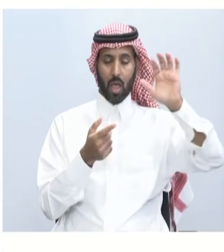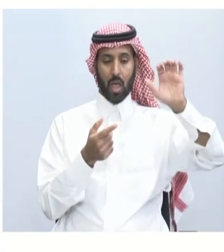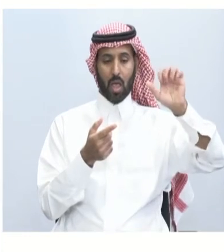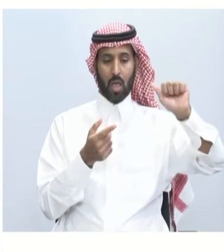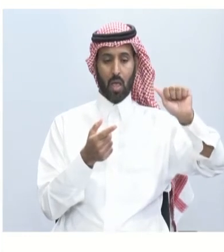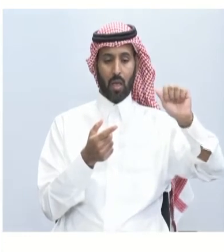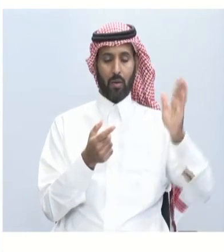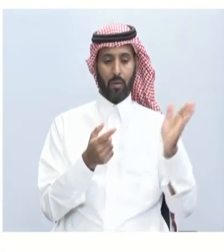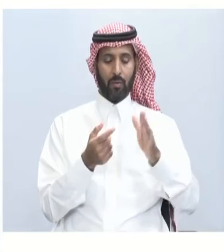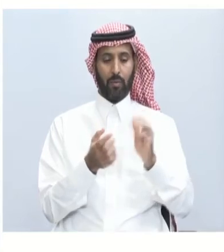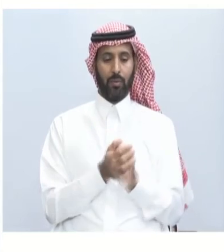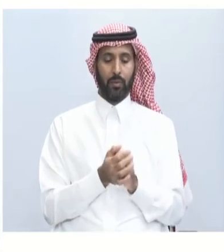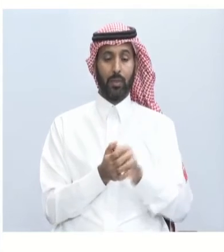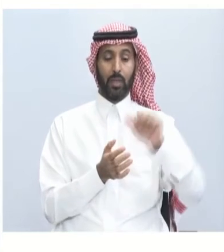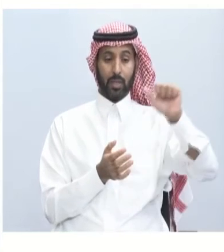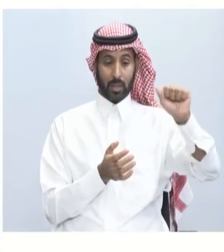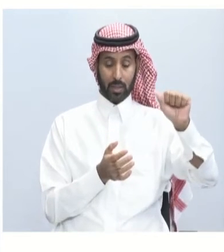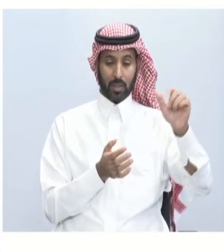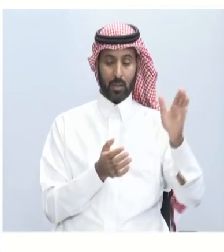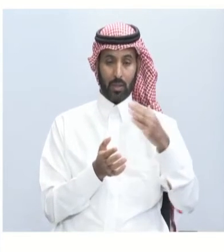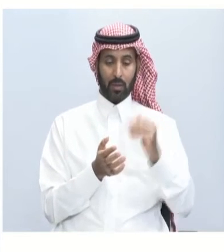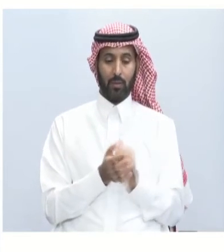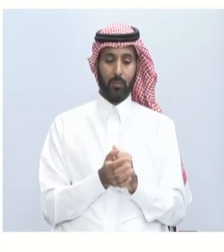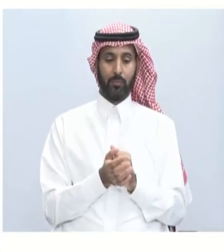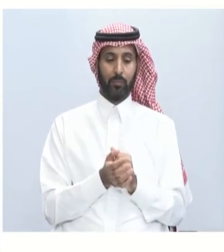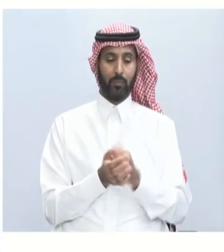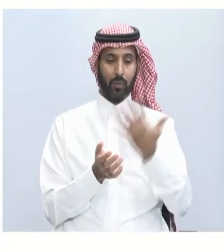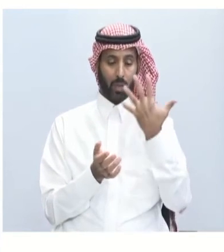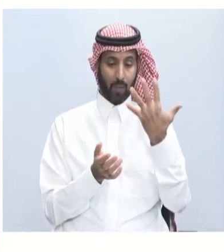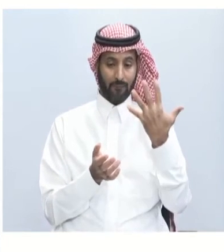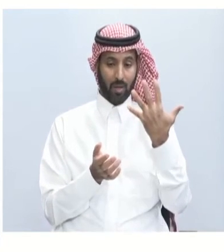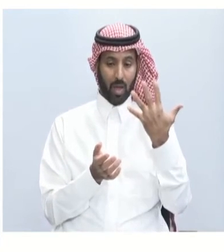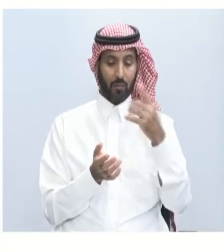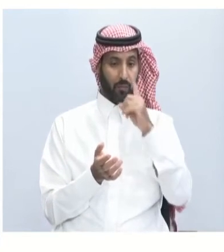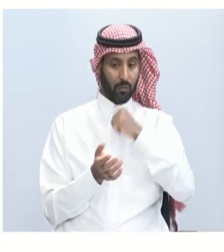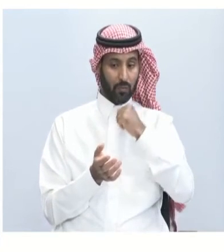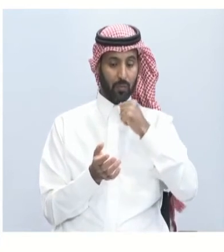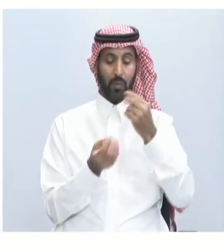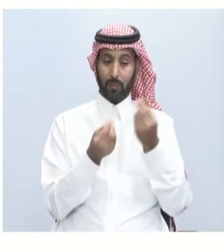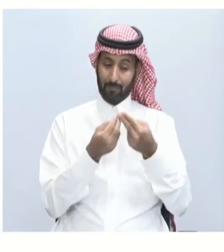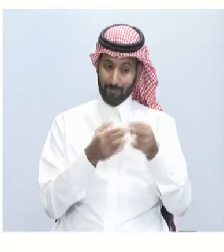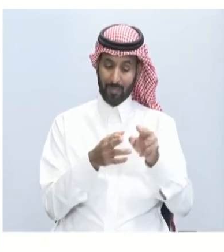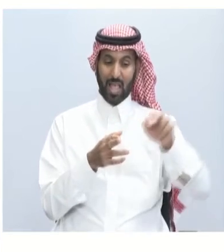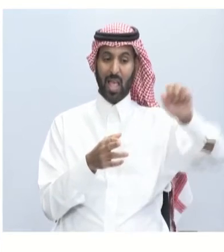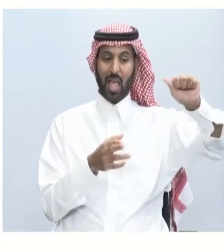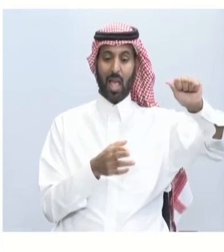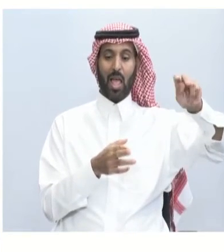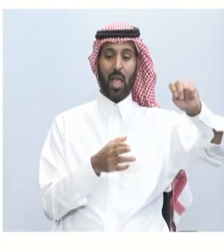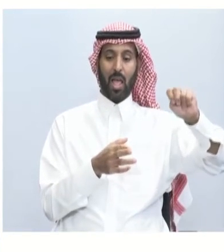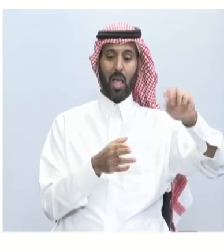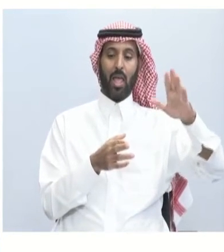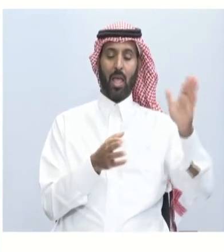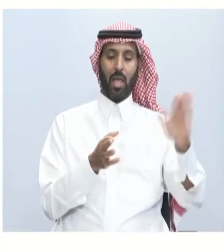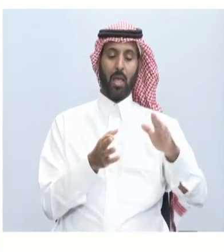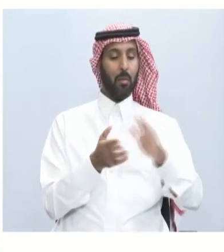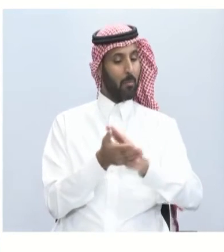A. So again, as an example, we can say a radio that did not begin with a